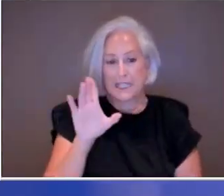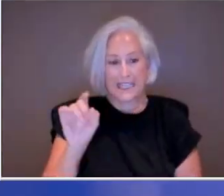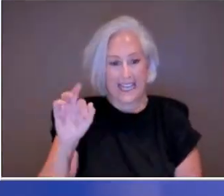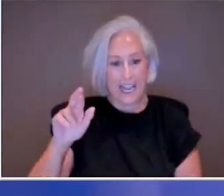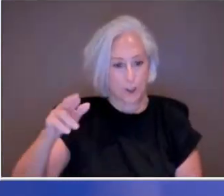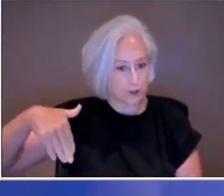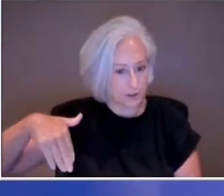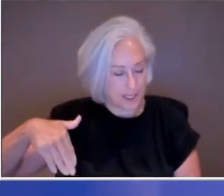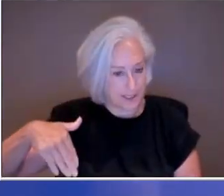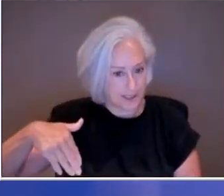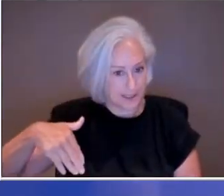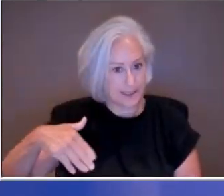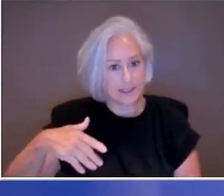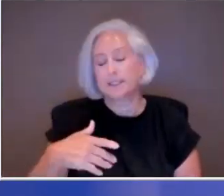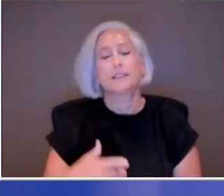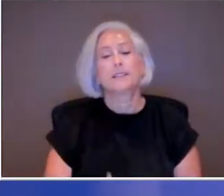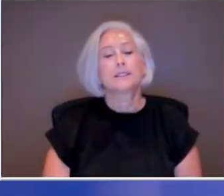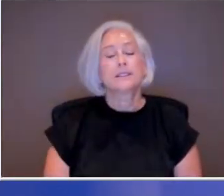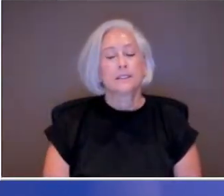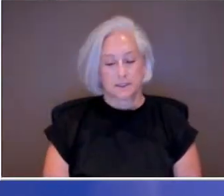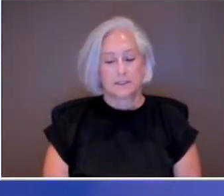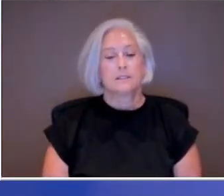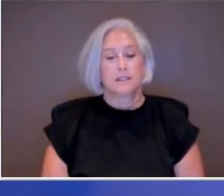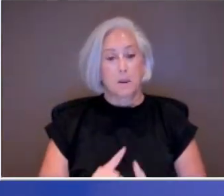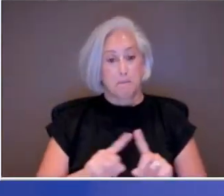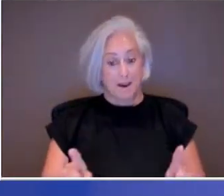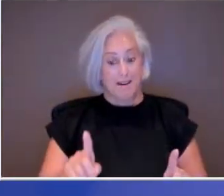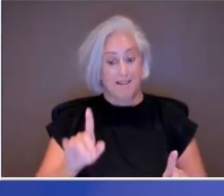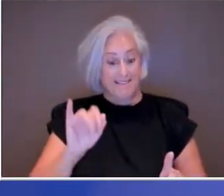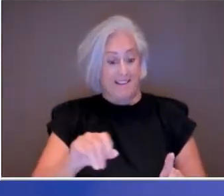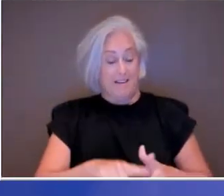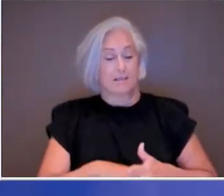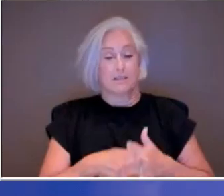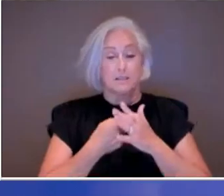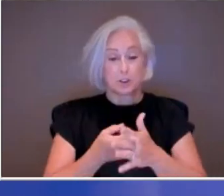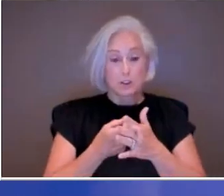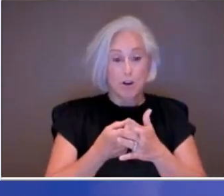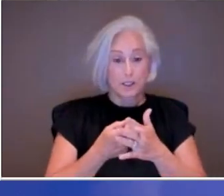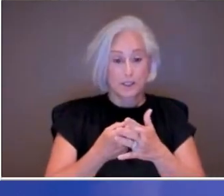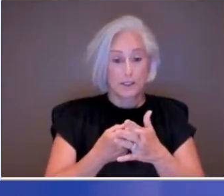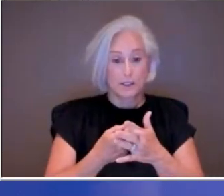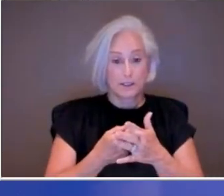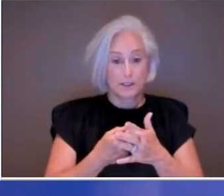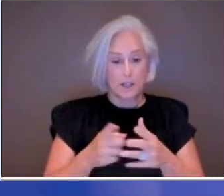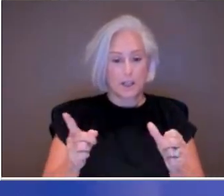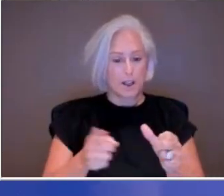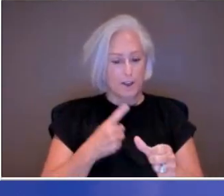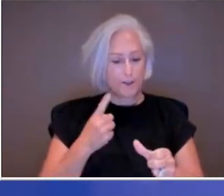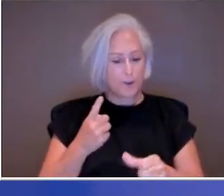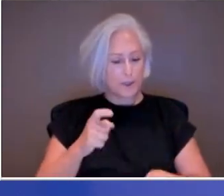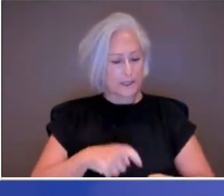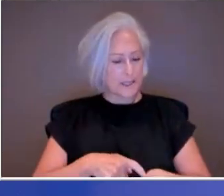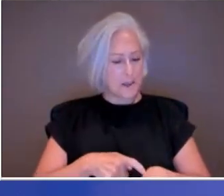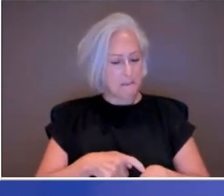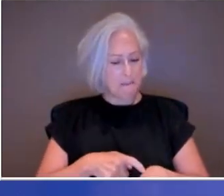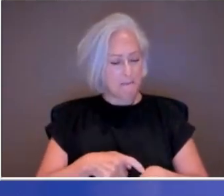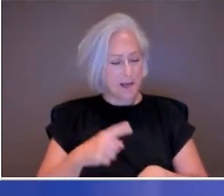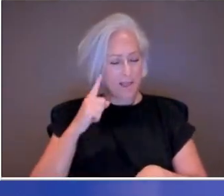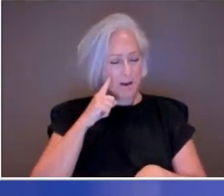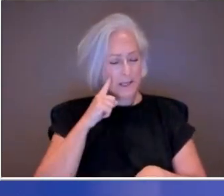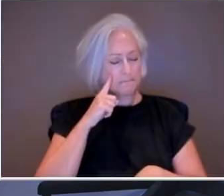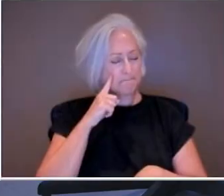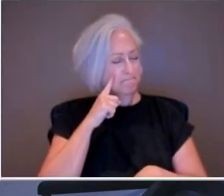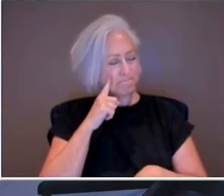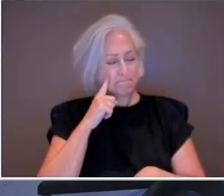cancer conversation. But it was the beginning, it was the first sense that I had that this is not what I thought it was.